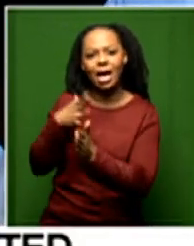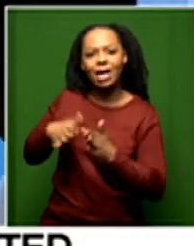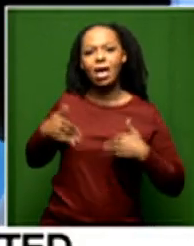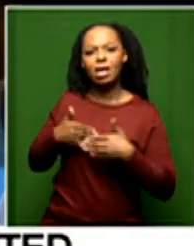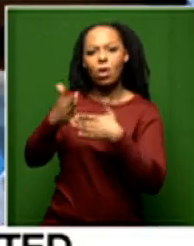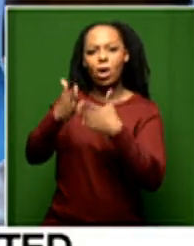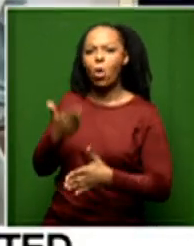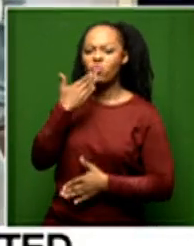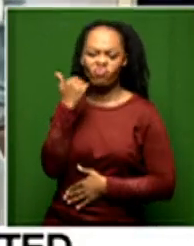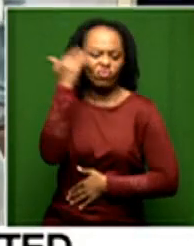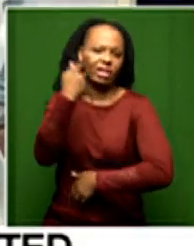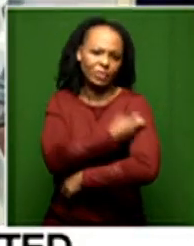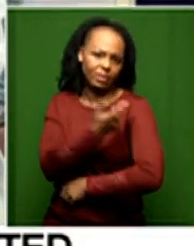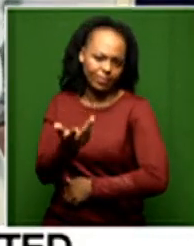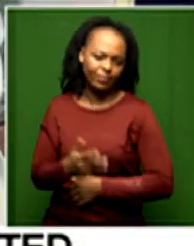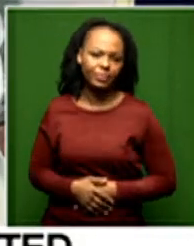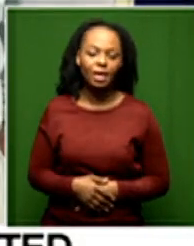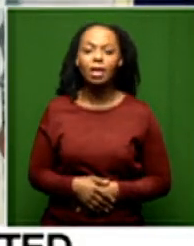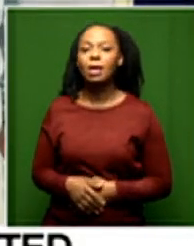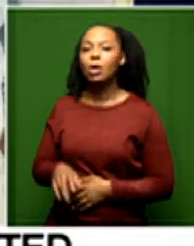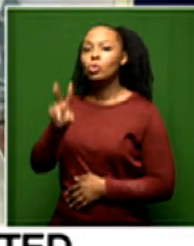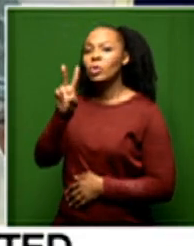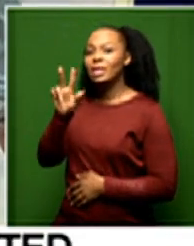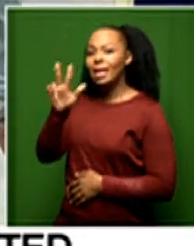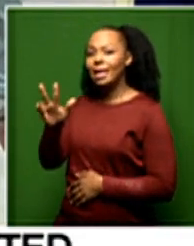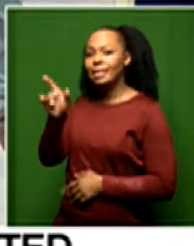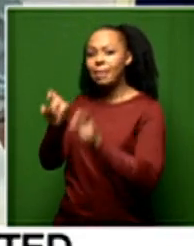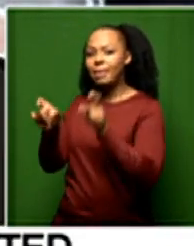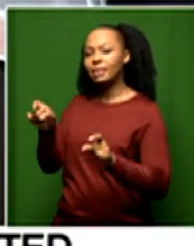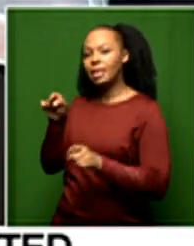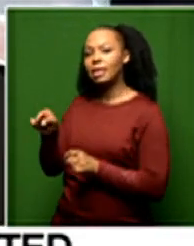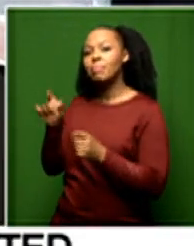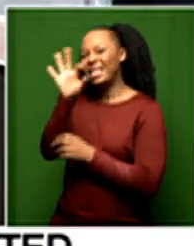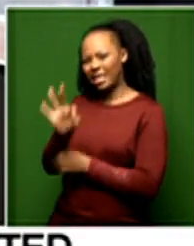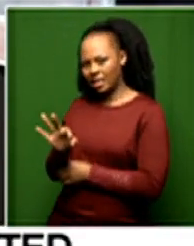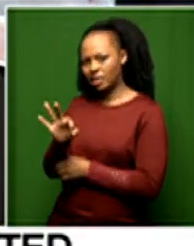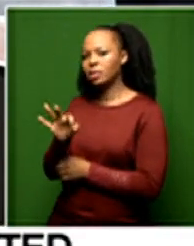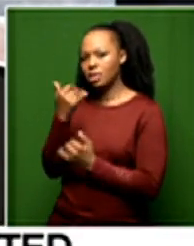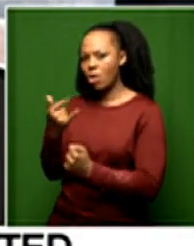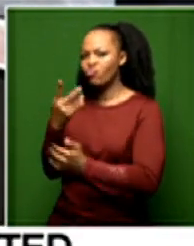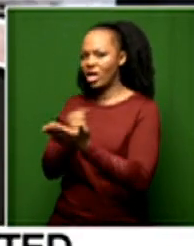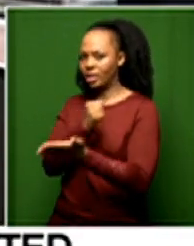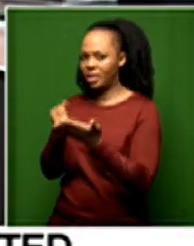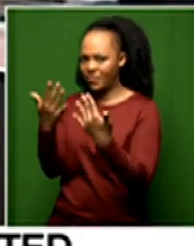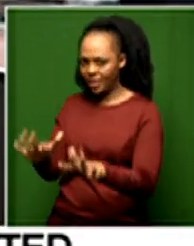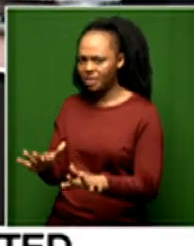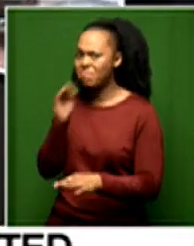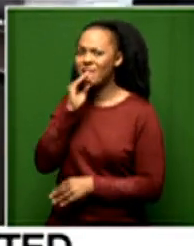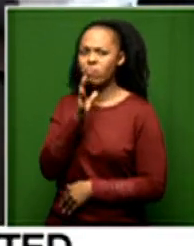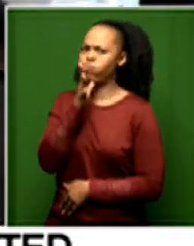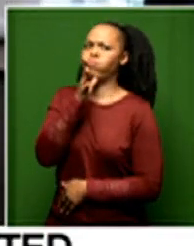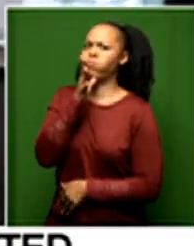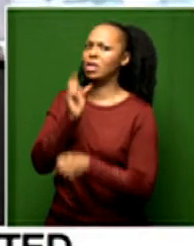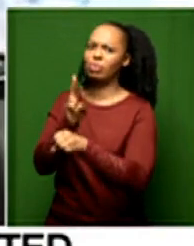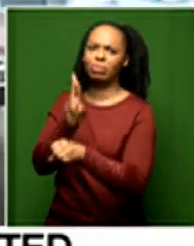as of the 15th of Feb, only 28% of healthcare workers registered. That means the majority of them haven't.